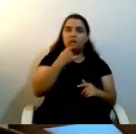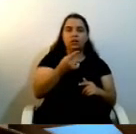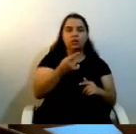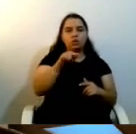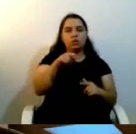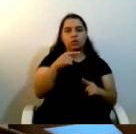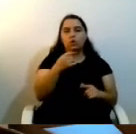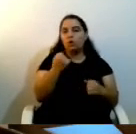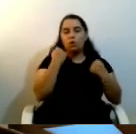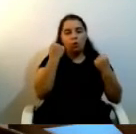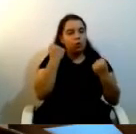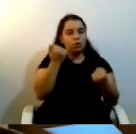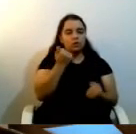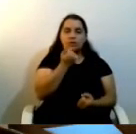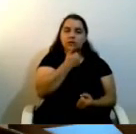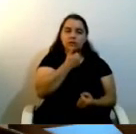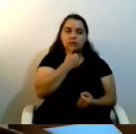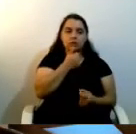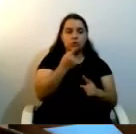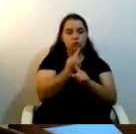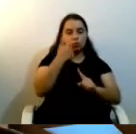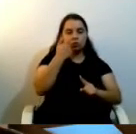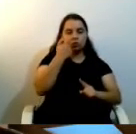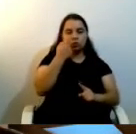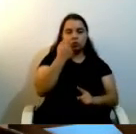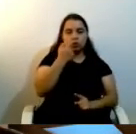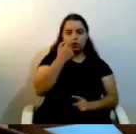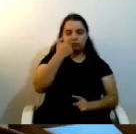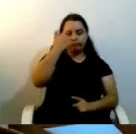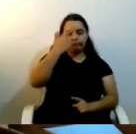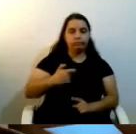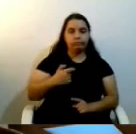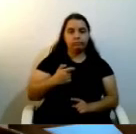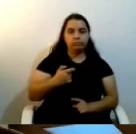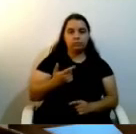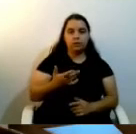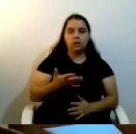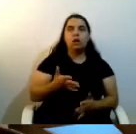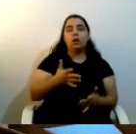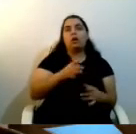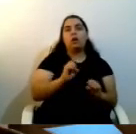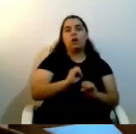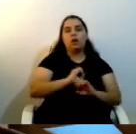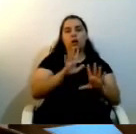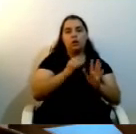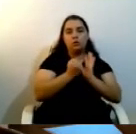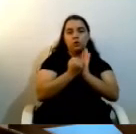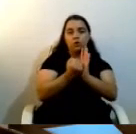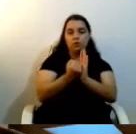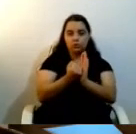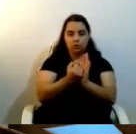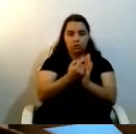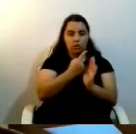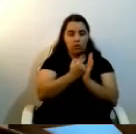interest. And service providers will do their best to spread such an image of us,